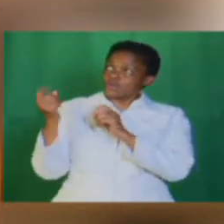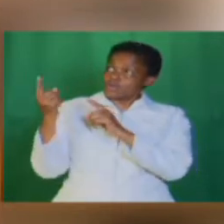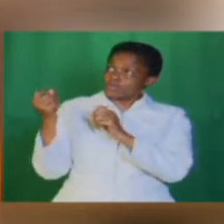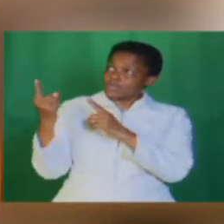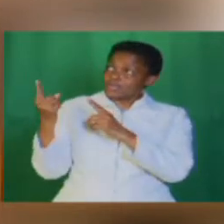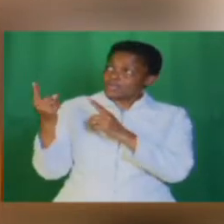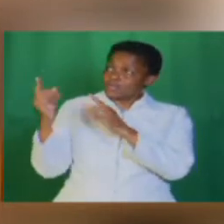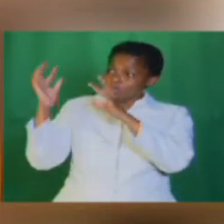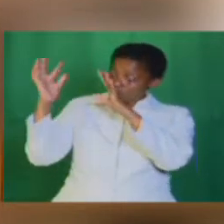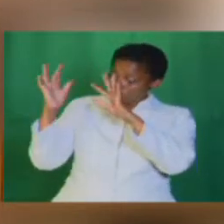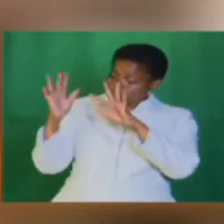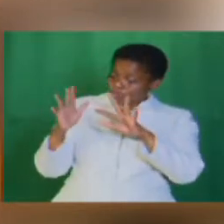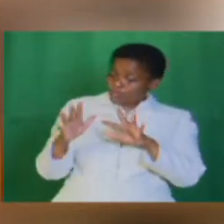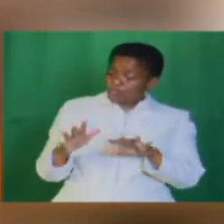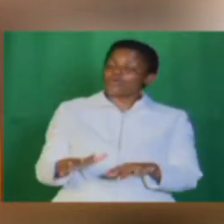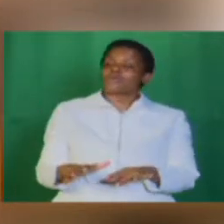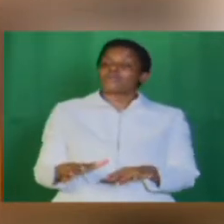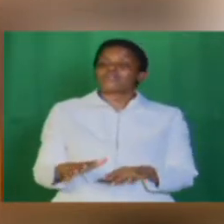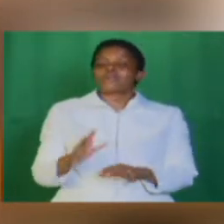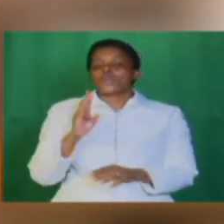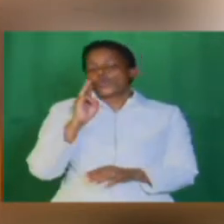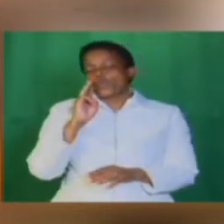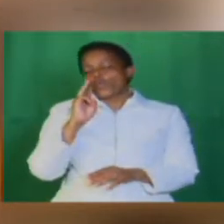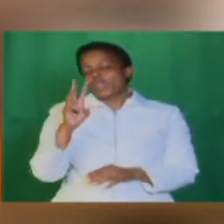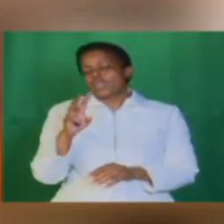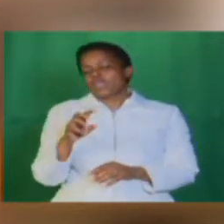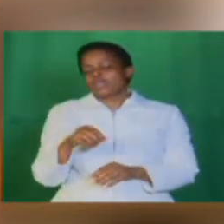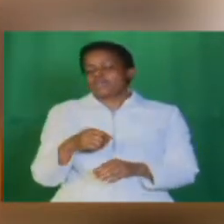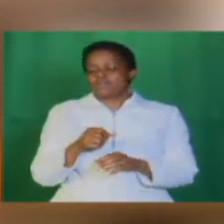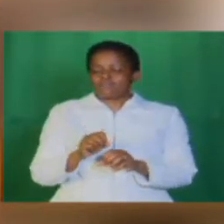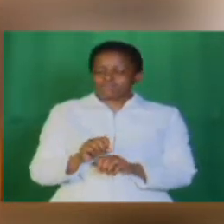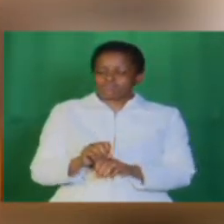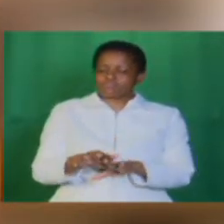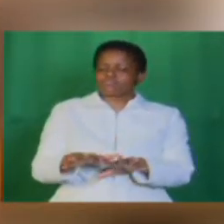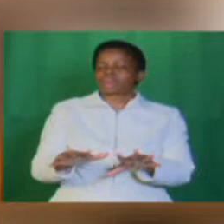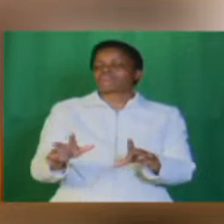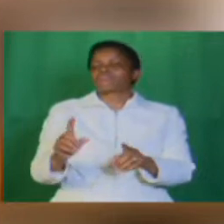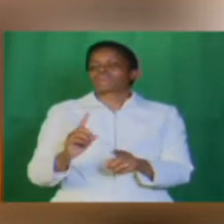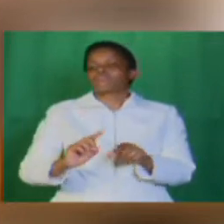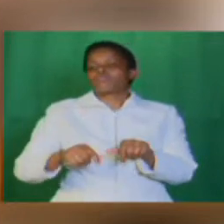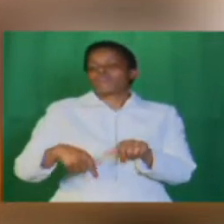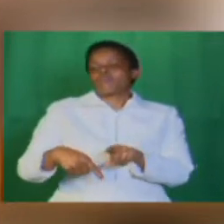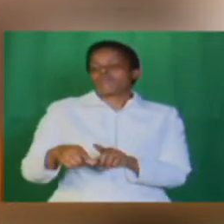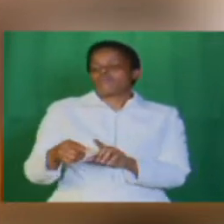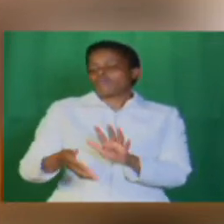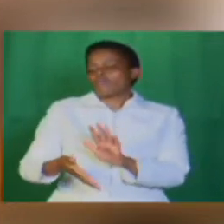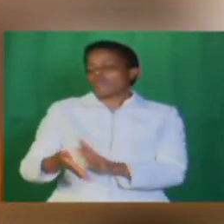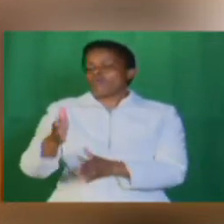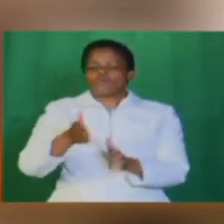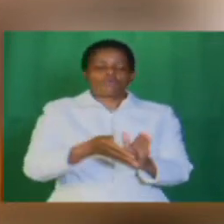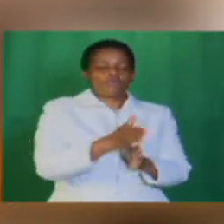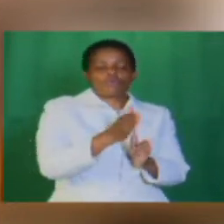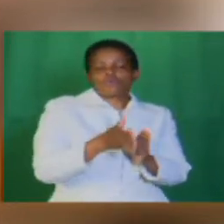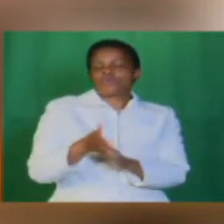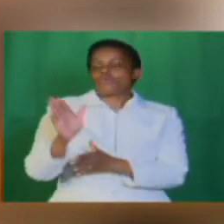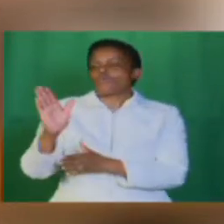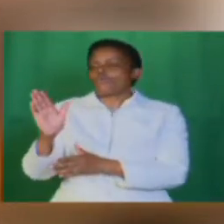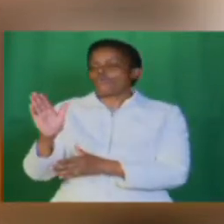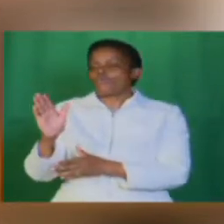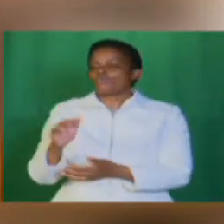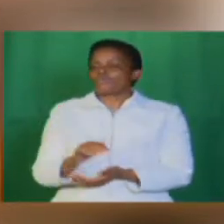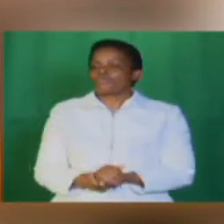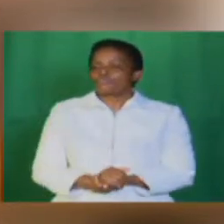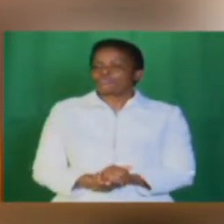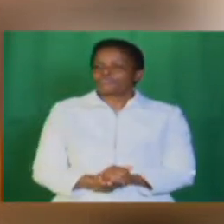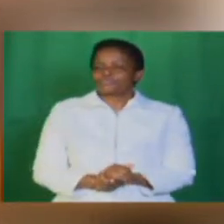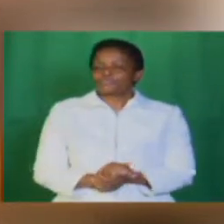Then they will go to all nations, as Jesus Christ had instructed them. So that